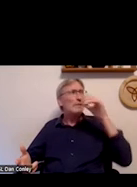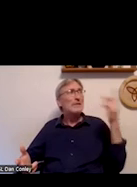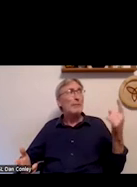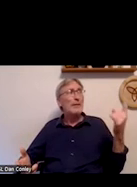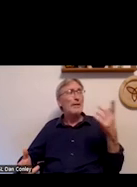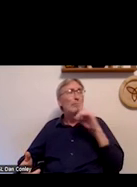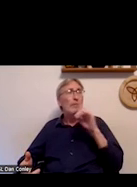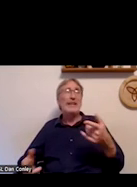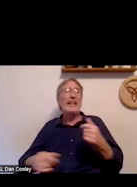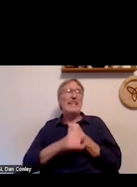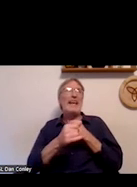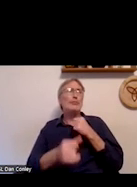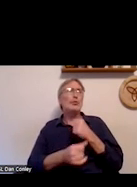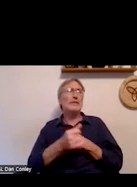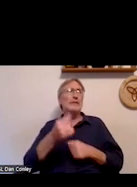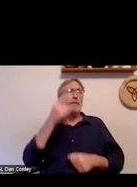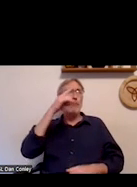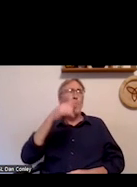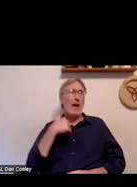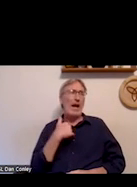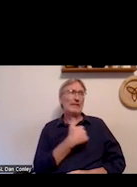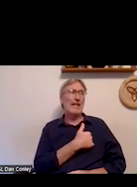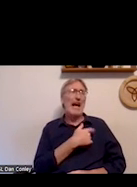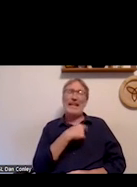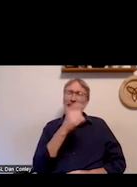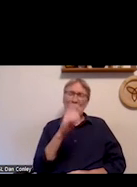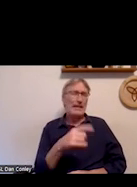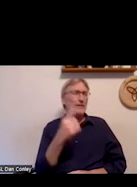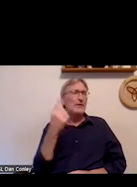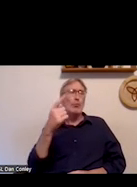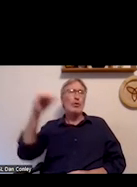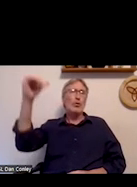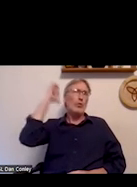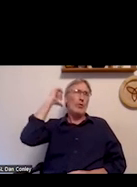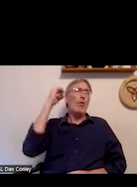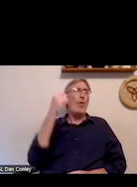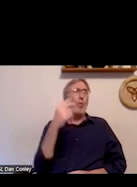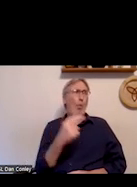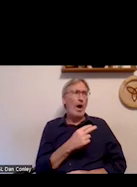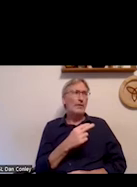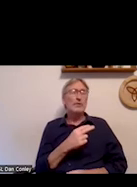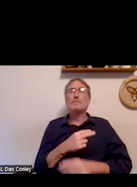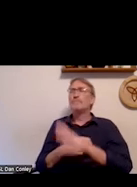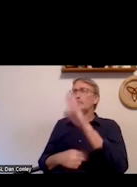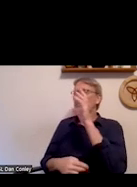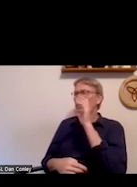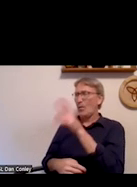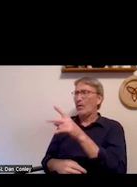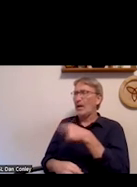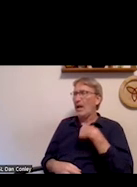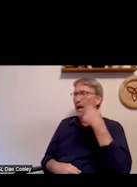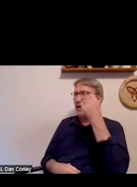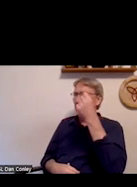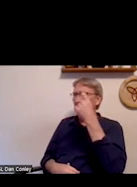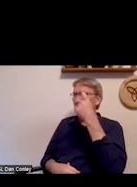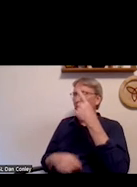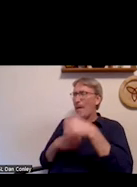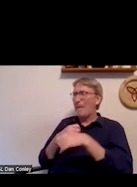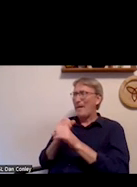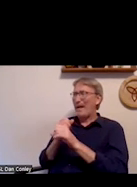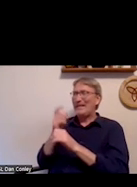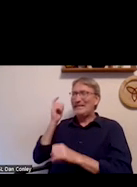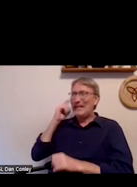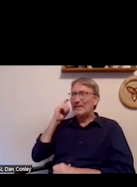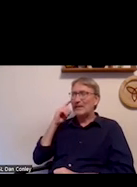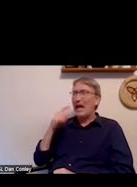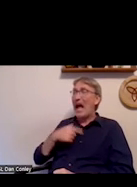just a dangerous situation for us. I need to have somebody back there with him. Okay, that makes sense. Yeah, that would, we're not going to really